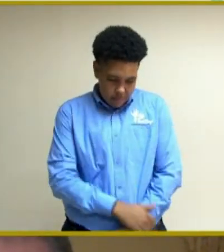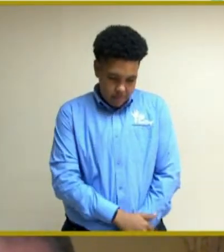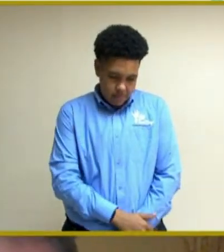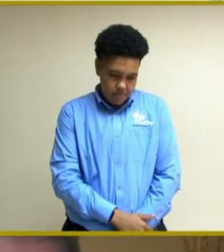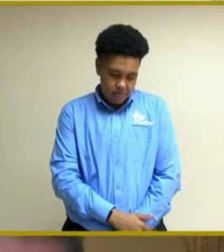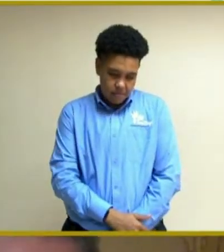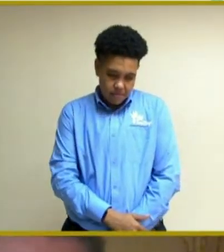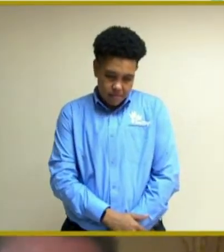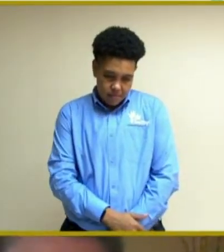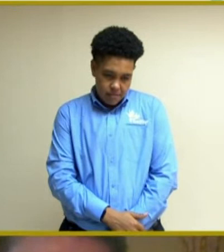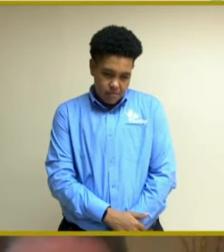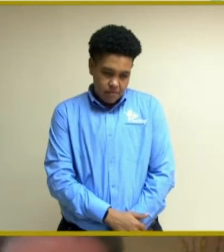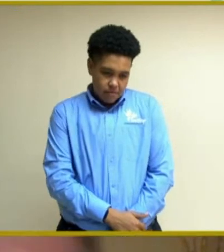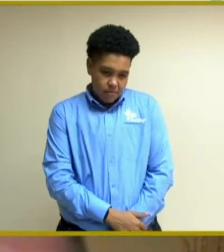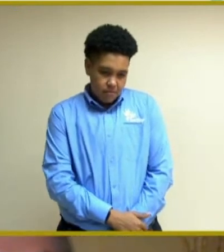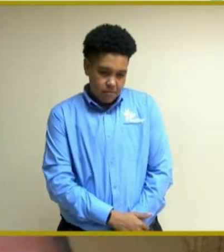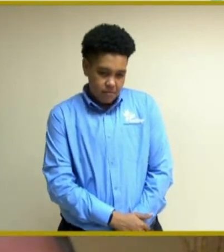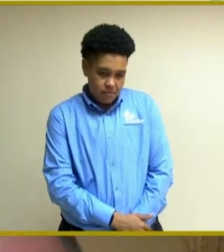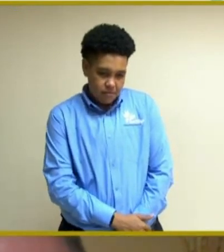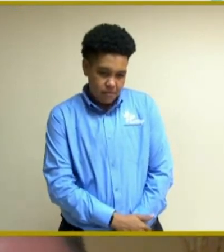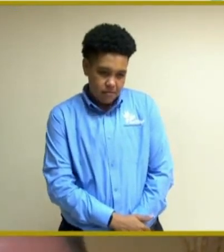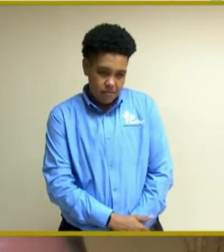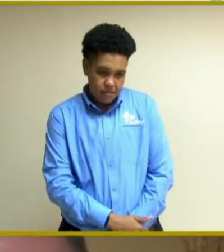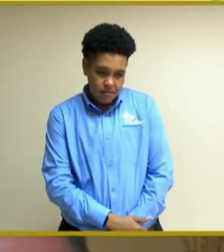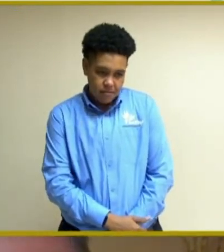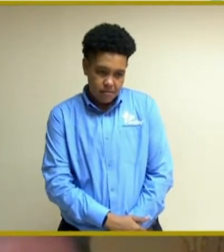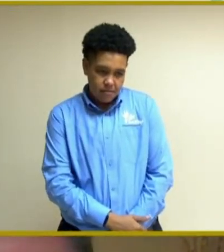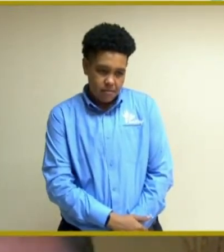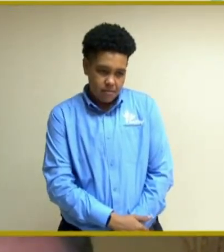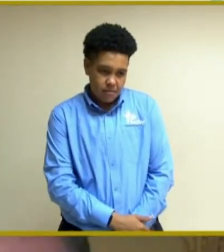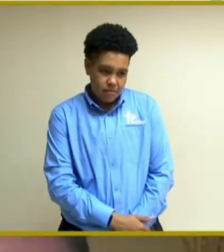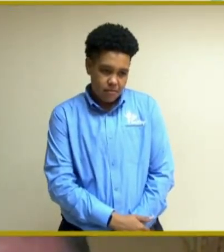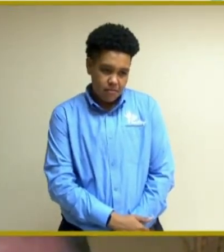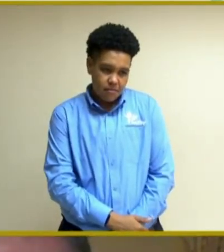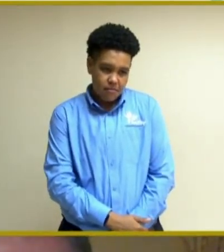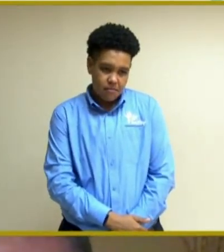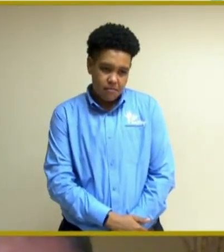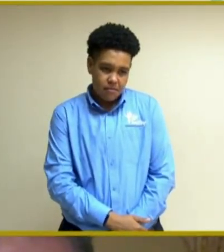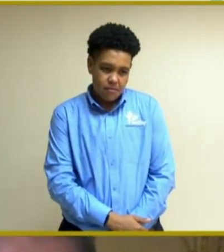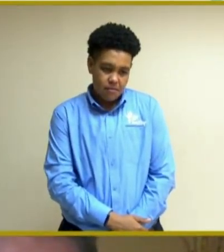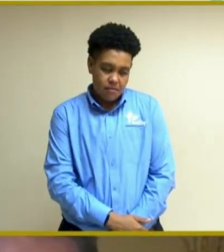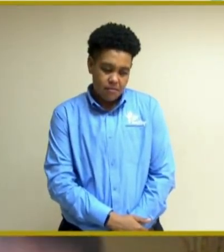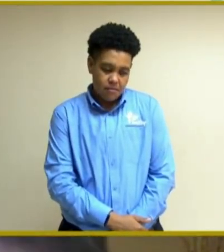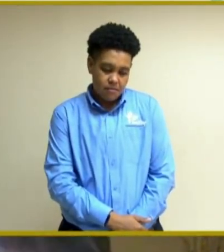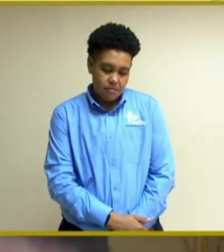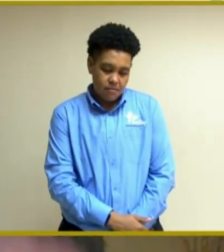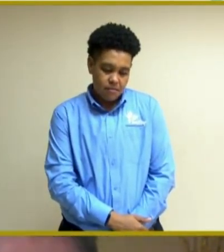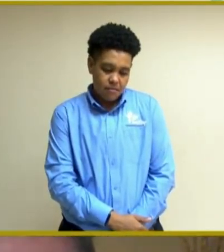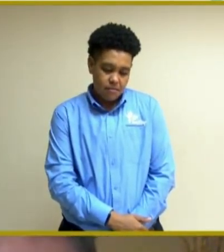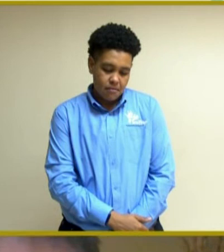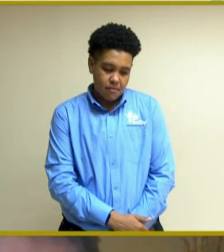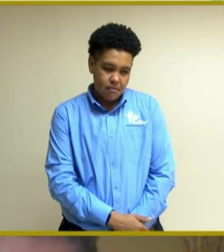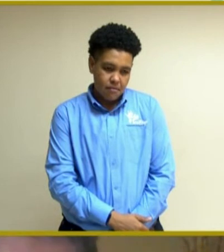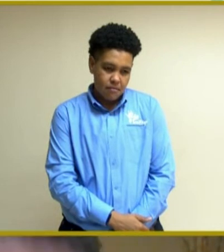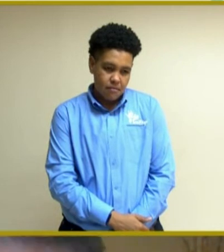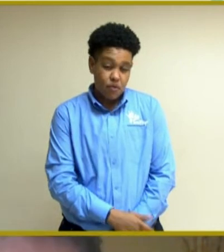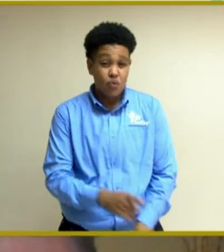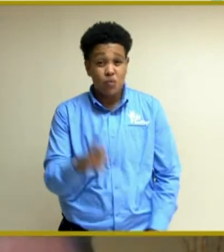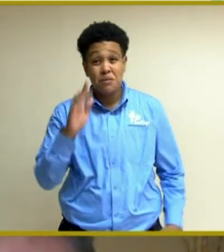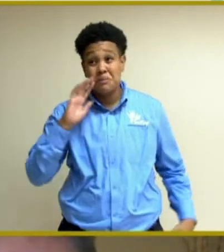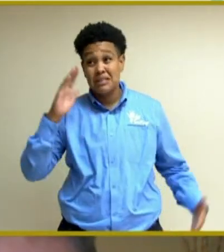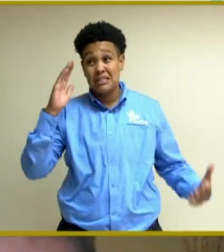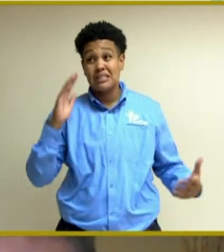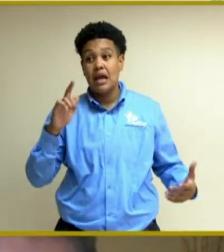sad about the mortality rate of COVID on your segment of that population that